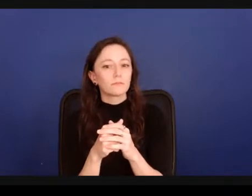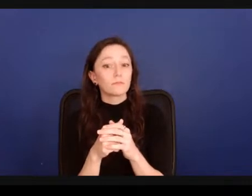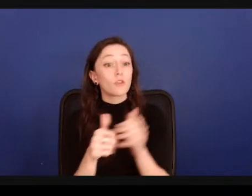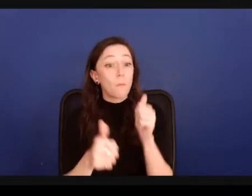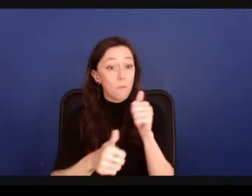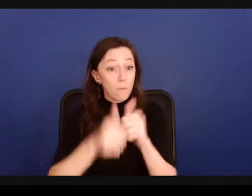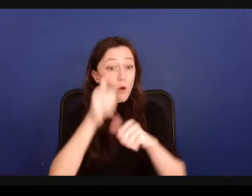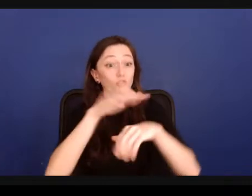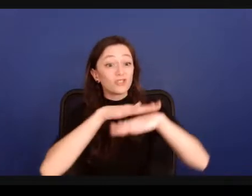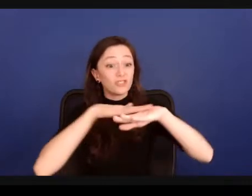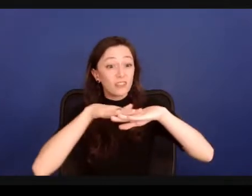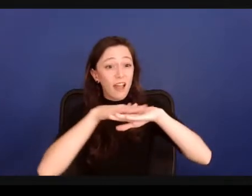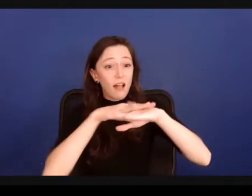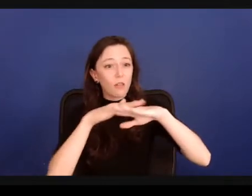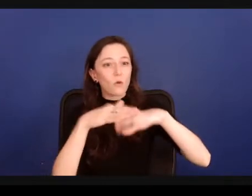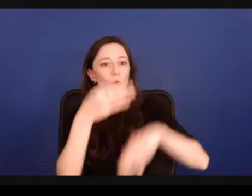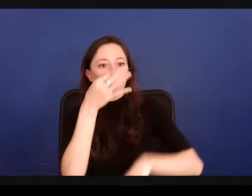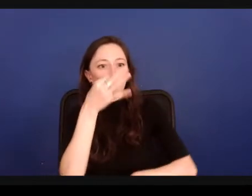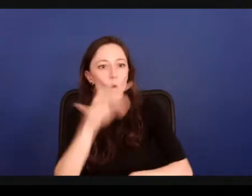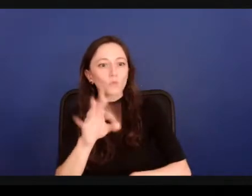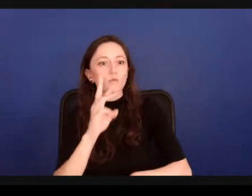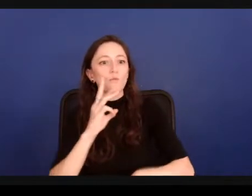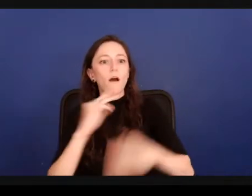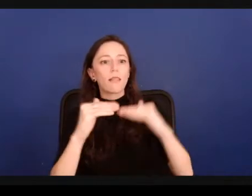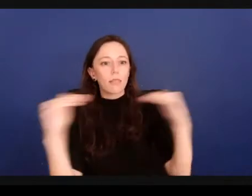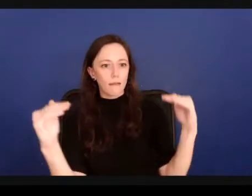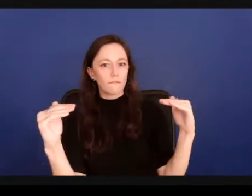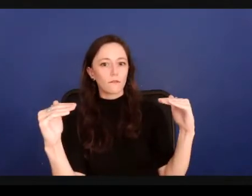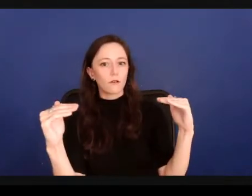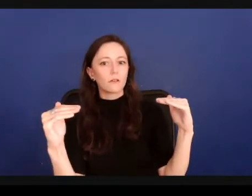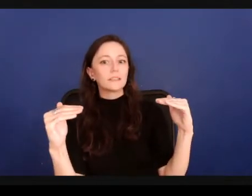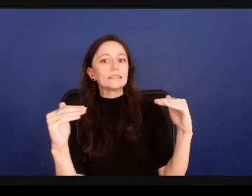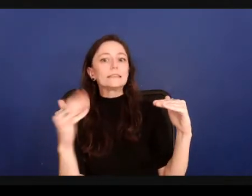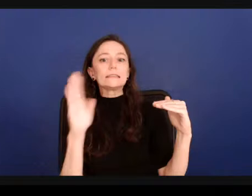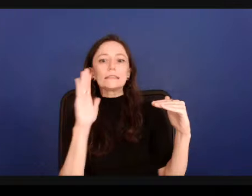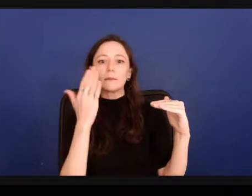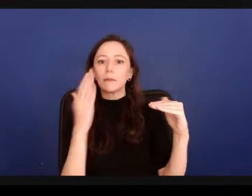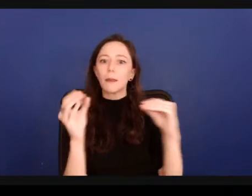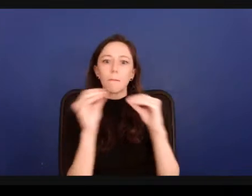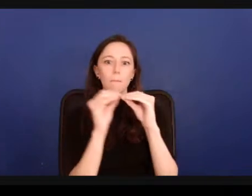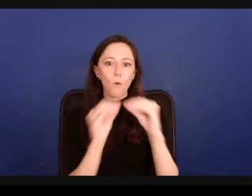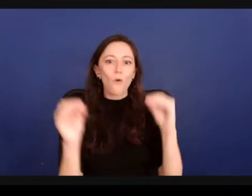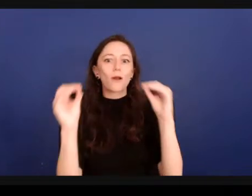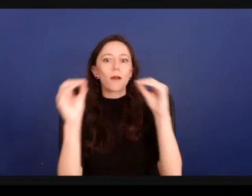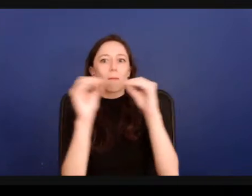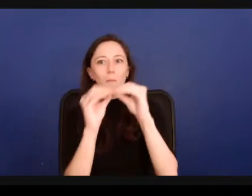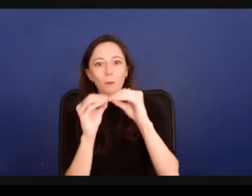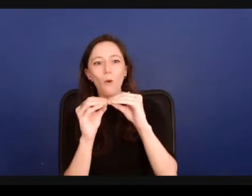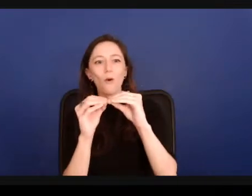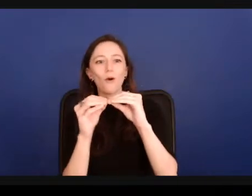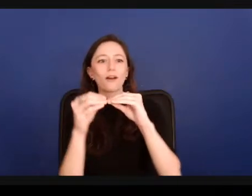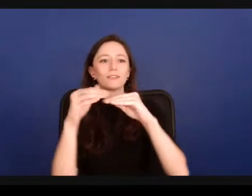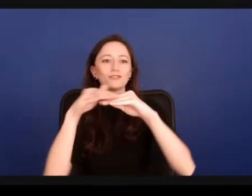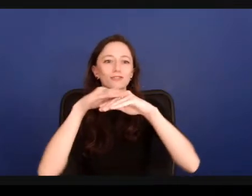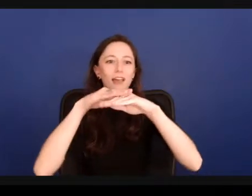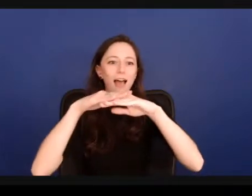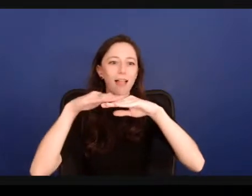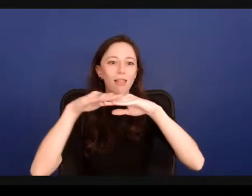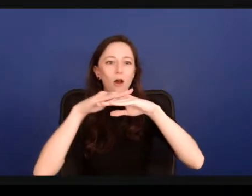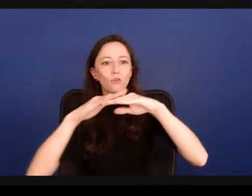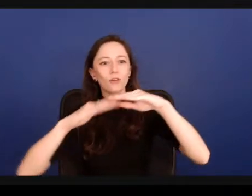sea level region also seem to be getting shallower and shallower as time comes on as